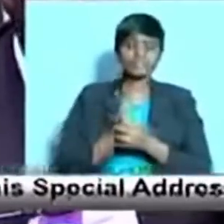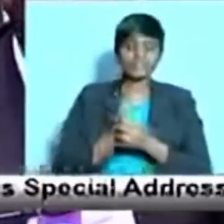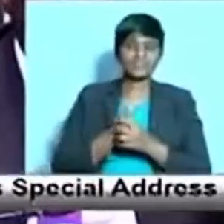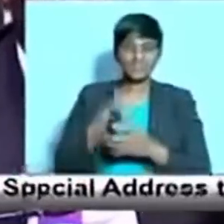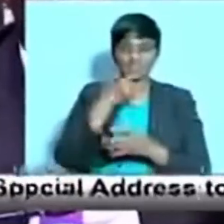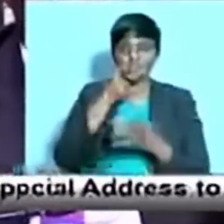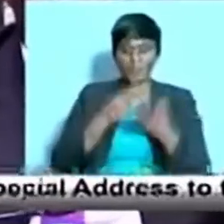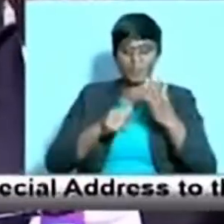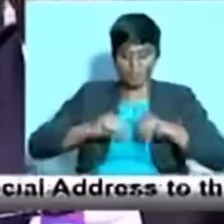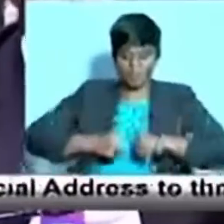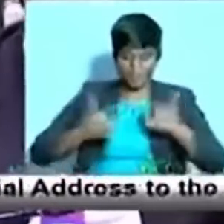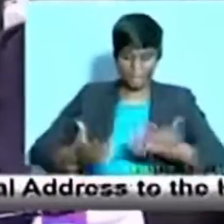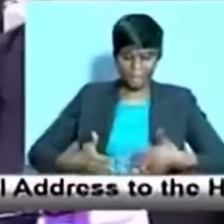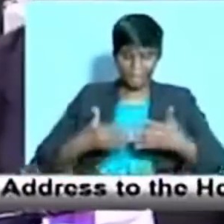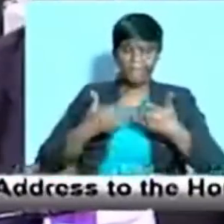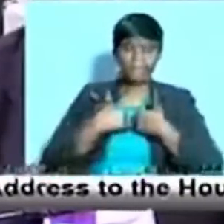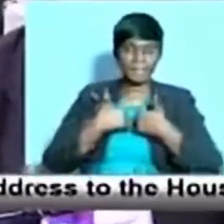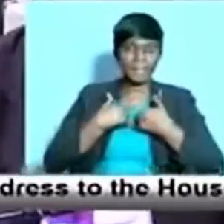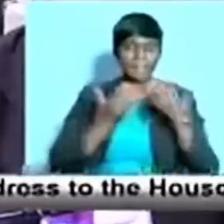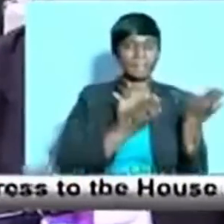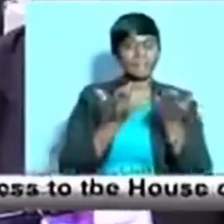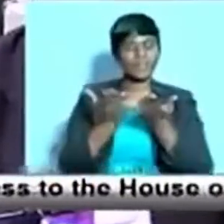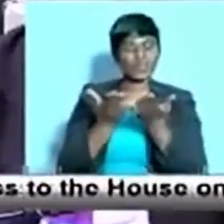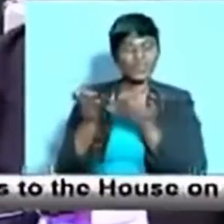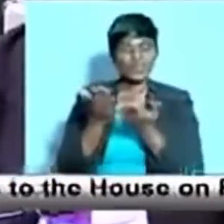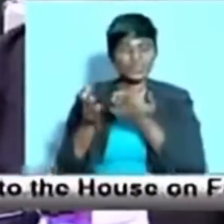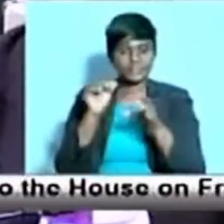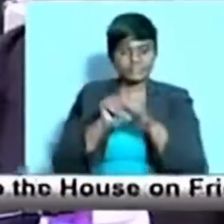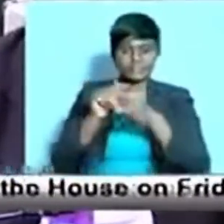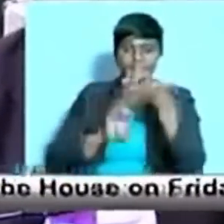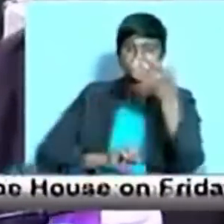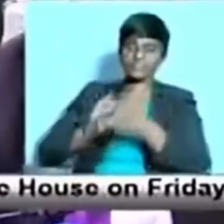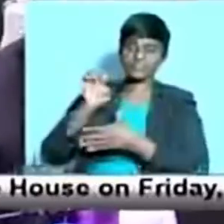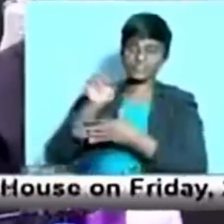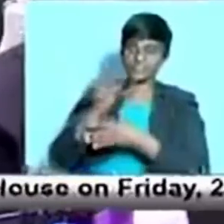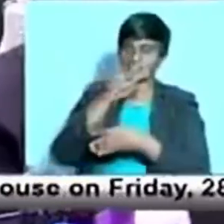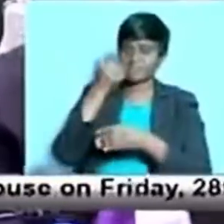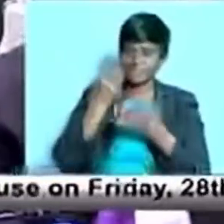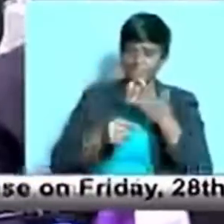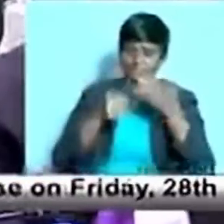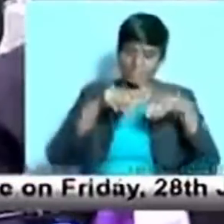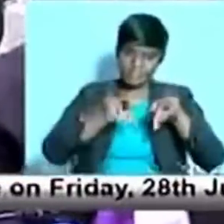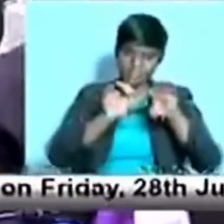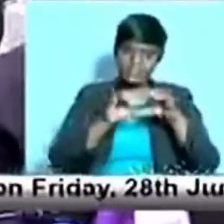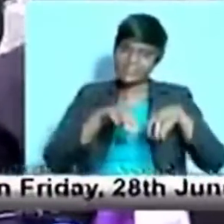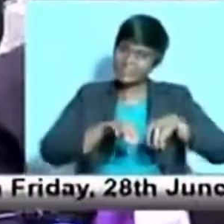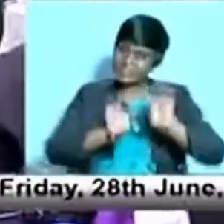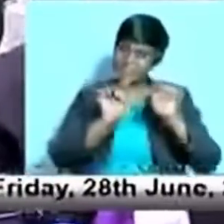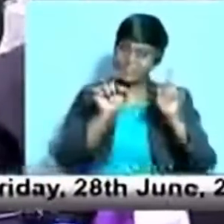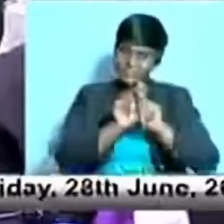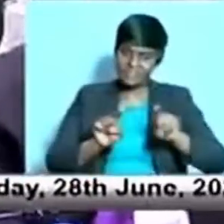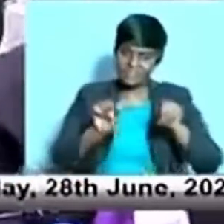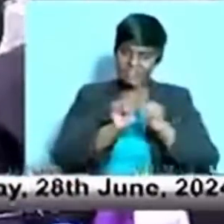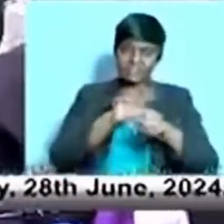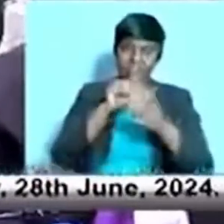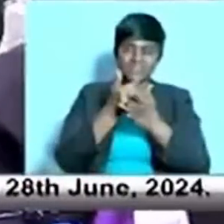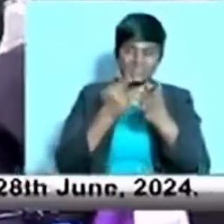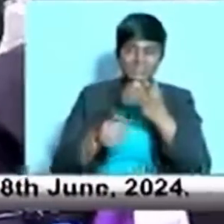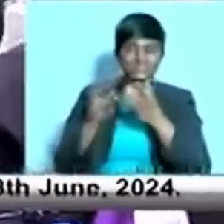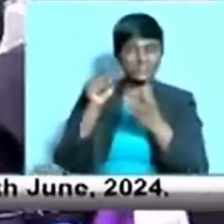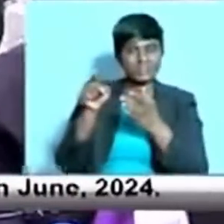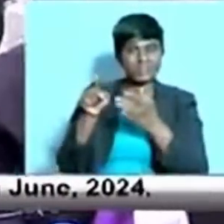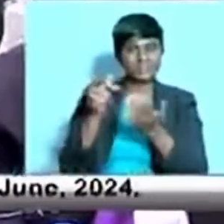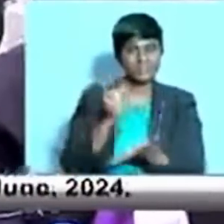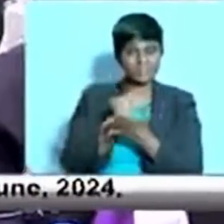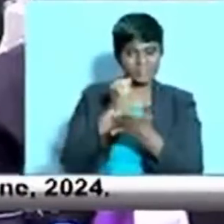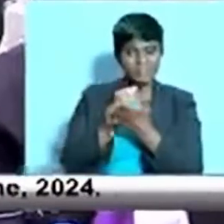who are privileged to serve in the executive must continuously extend an olive branch